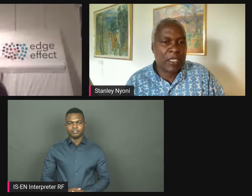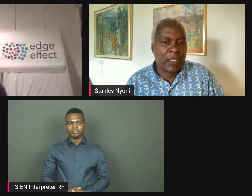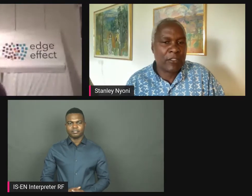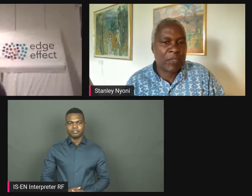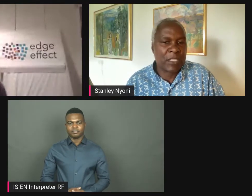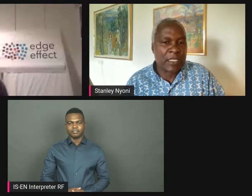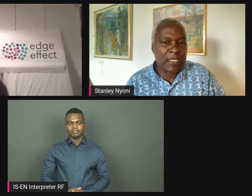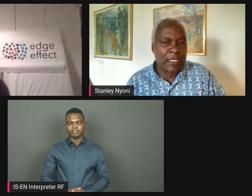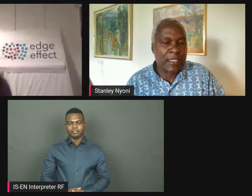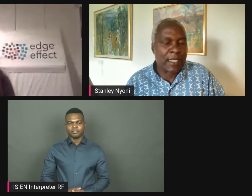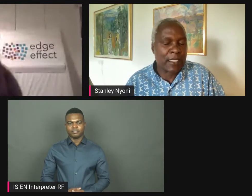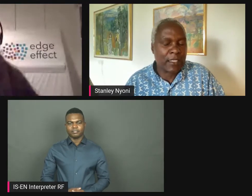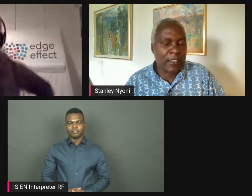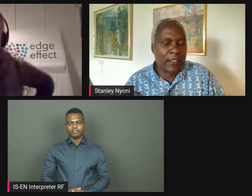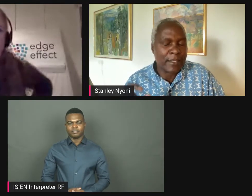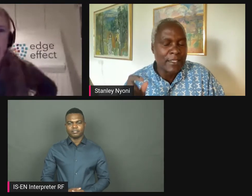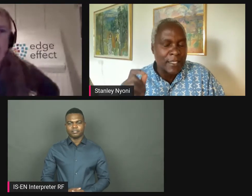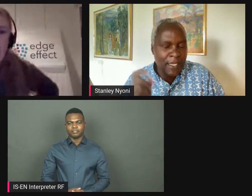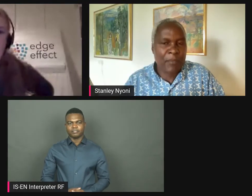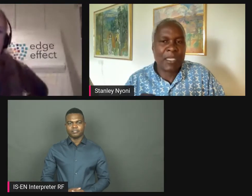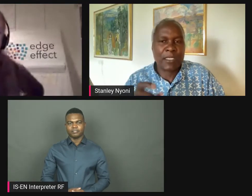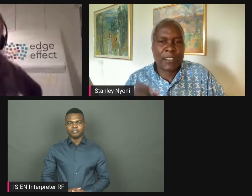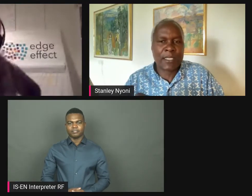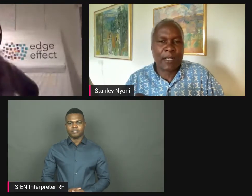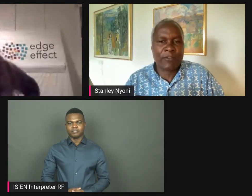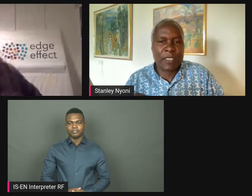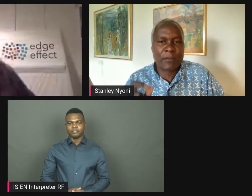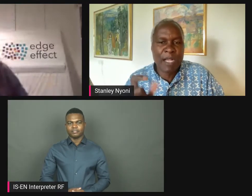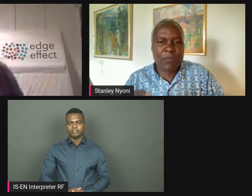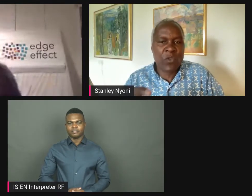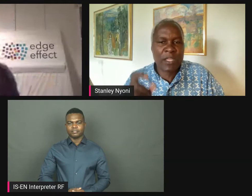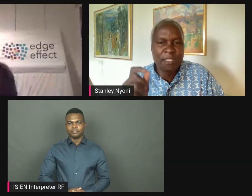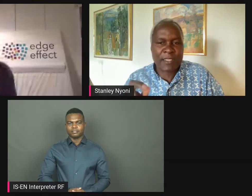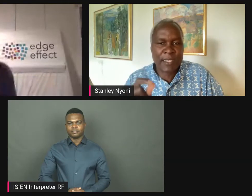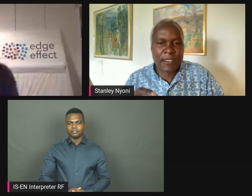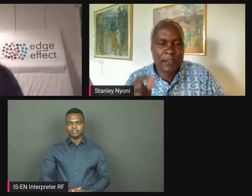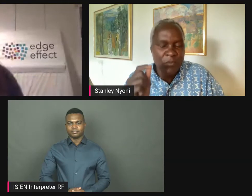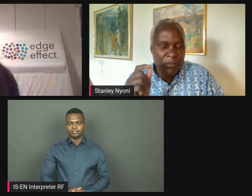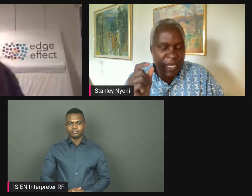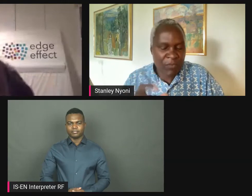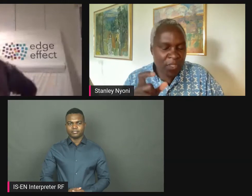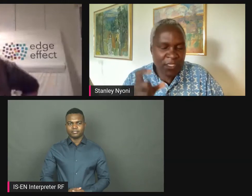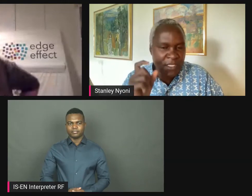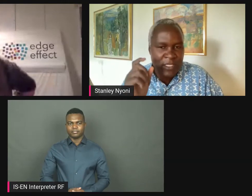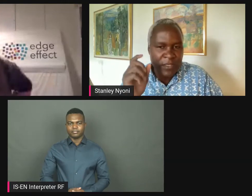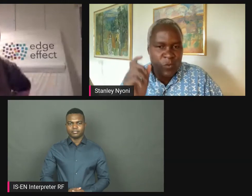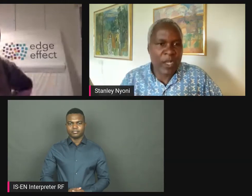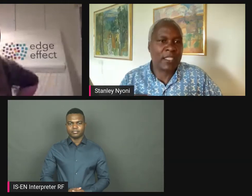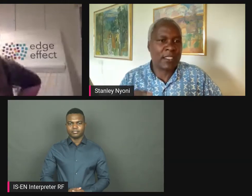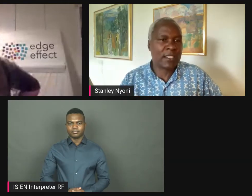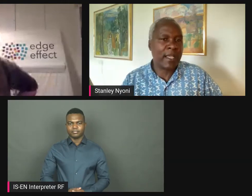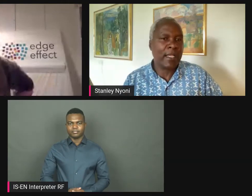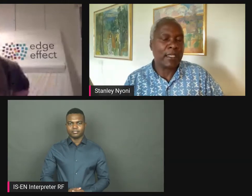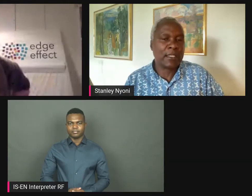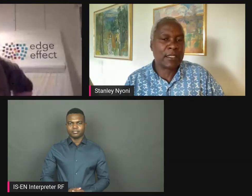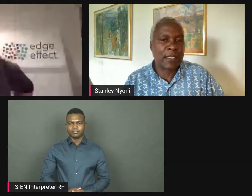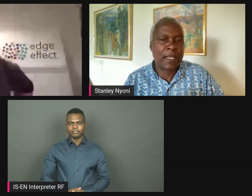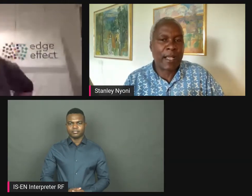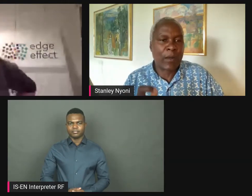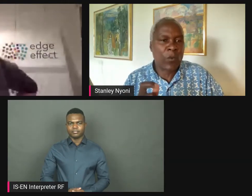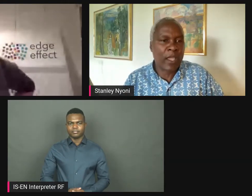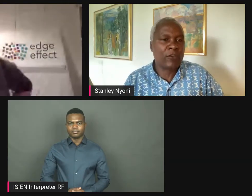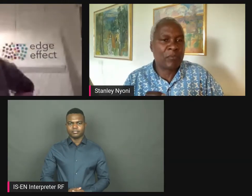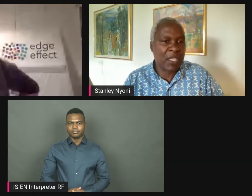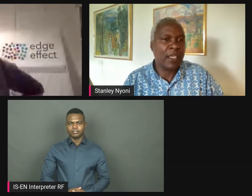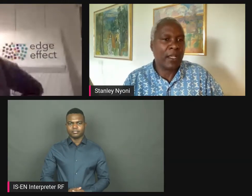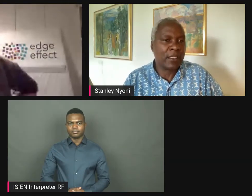for me in your presentation is that the statement itself is much more than much more than just the words and saying it. It's really like